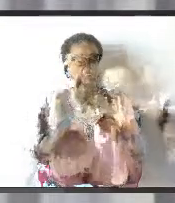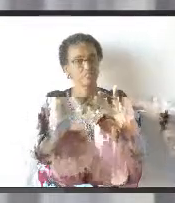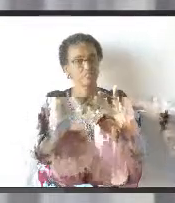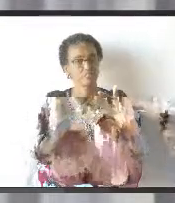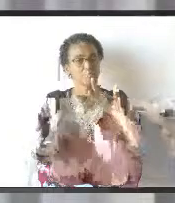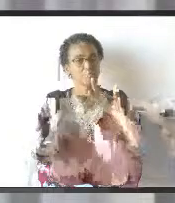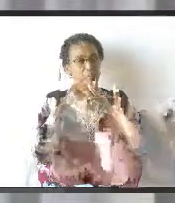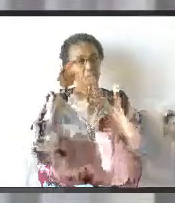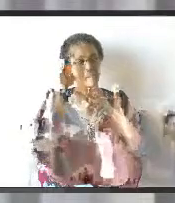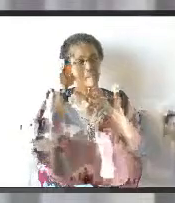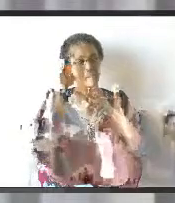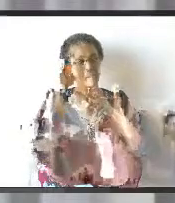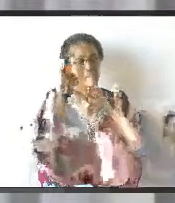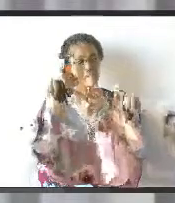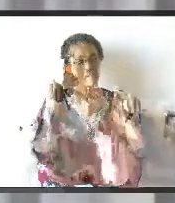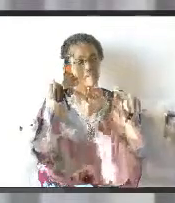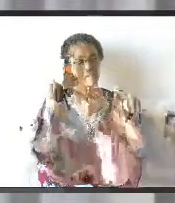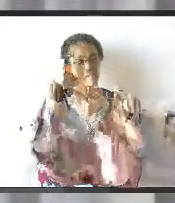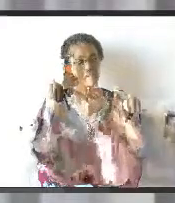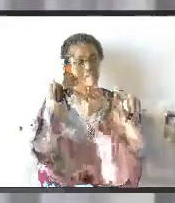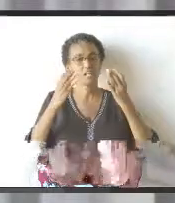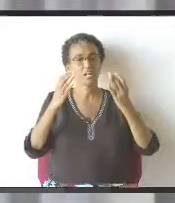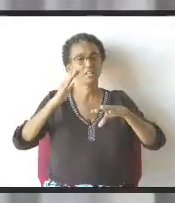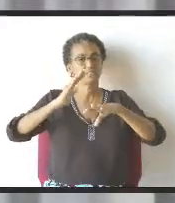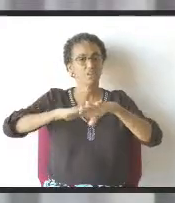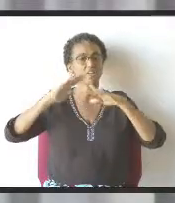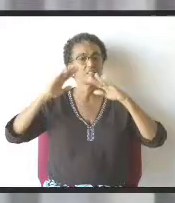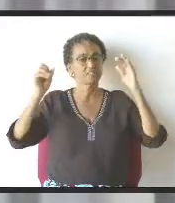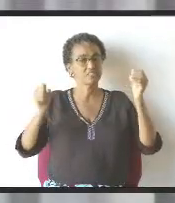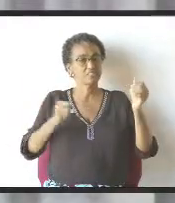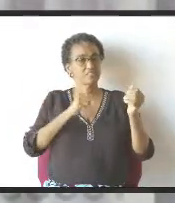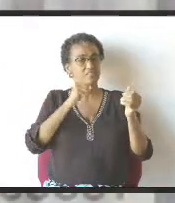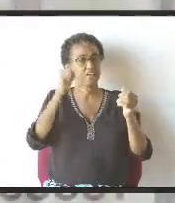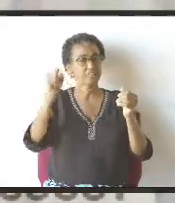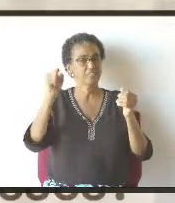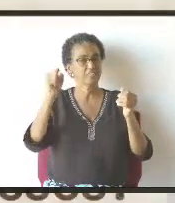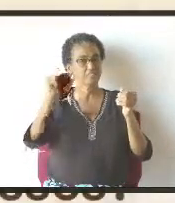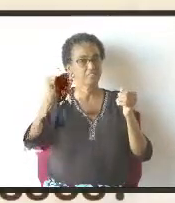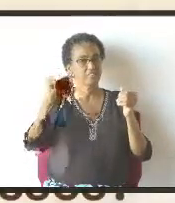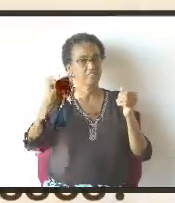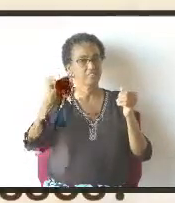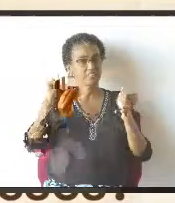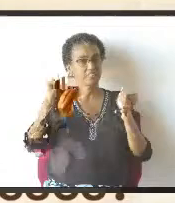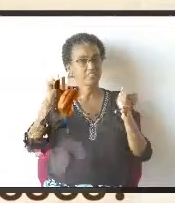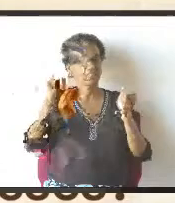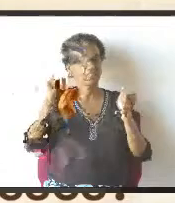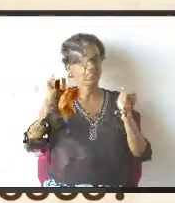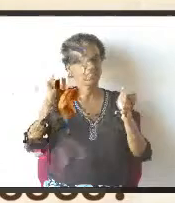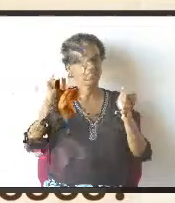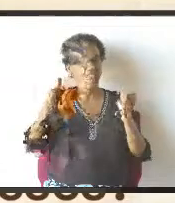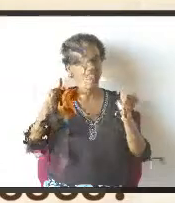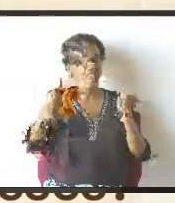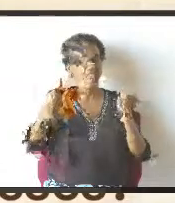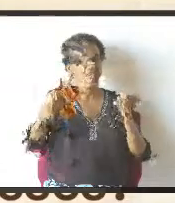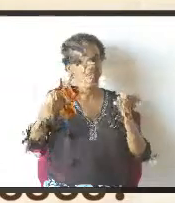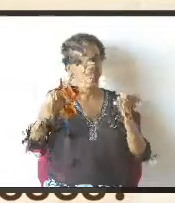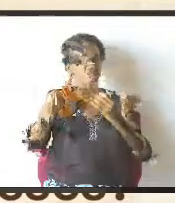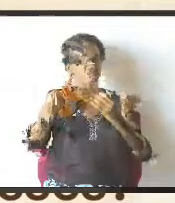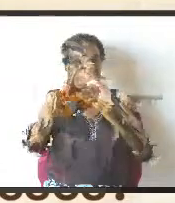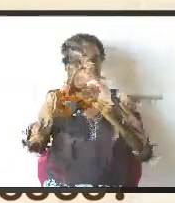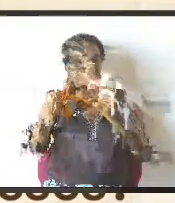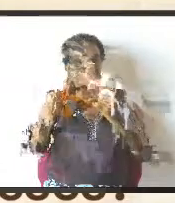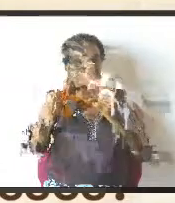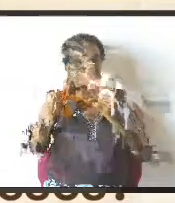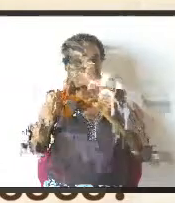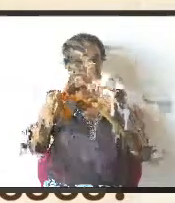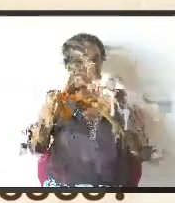language classes that are held on a Saturday. If you want to learn the sign language, it's that section over here where we communicate with the deaf. So you can